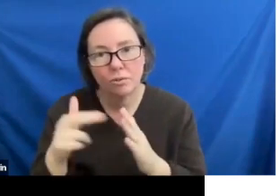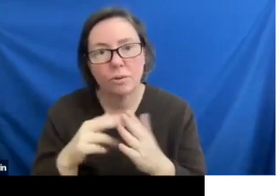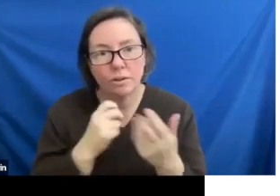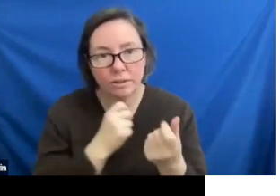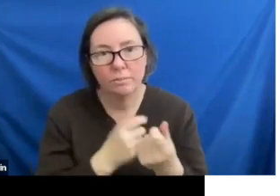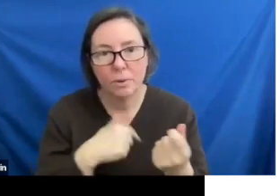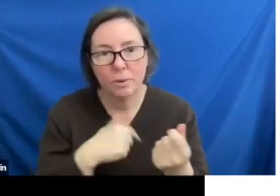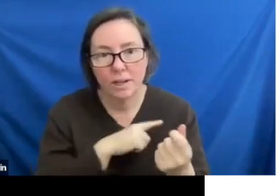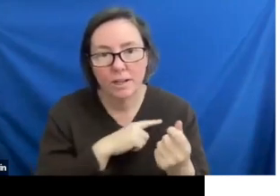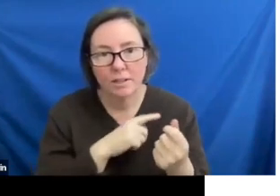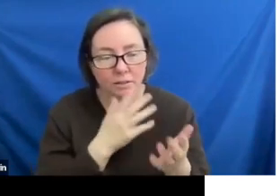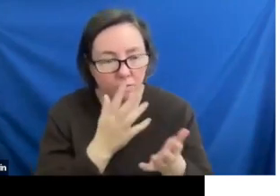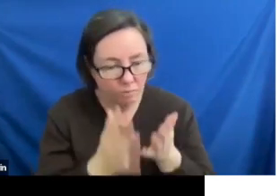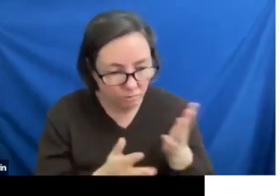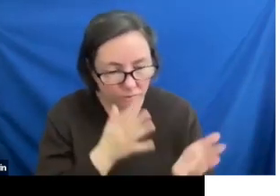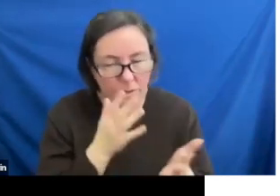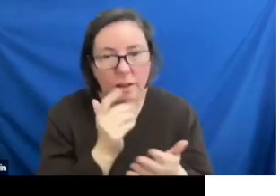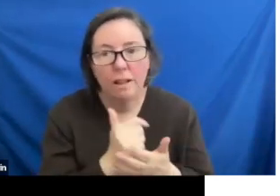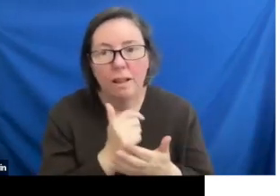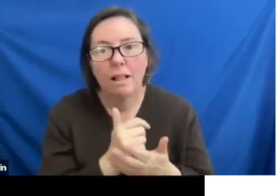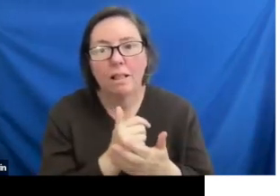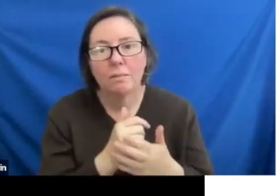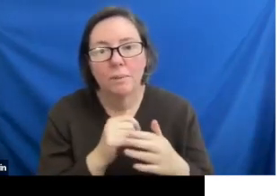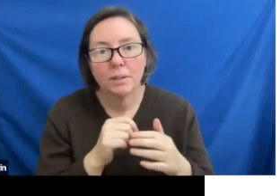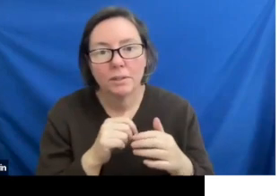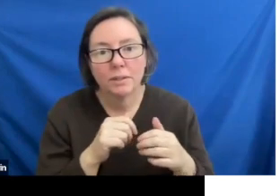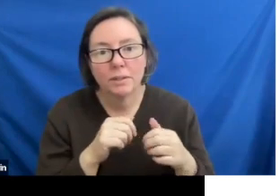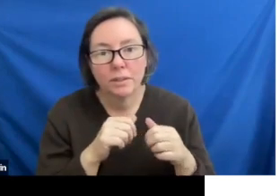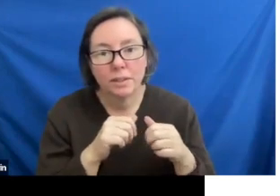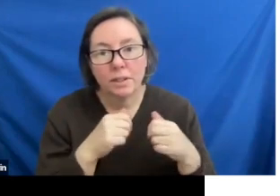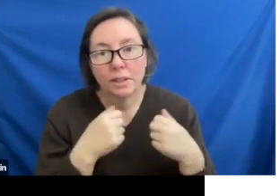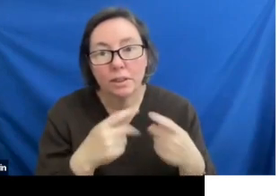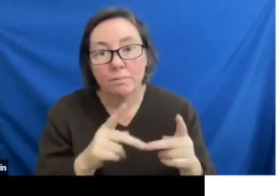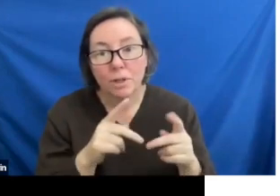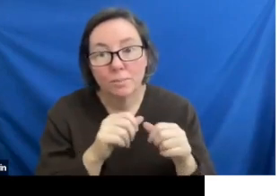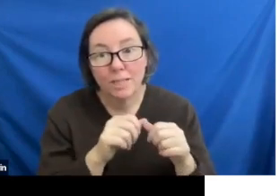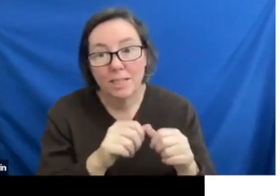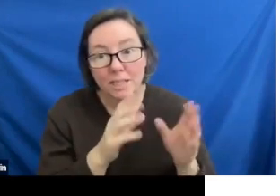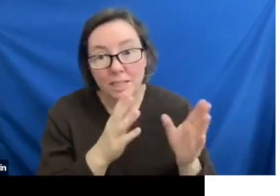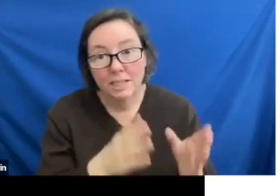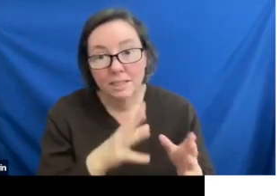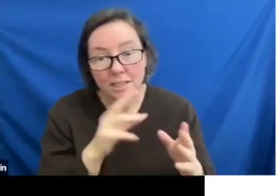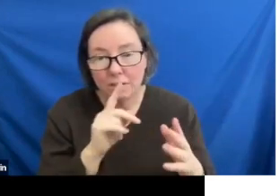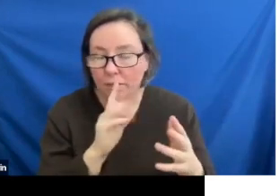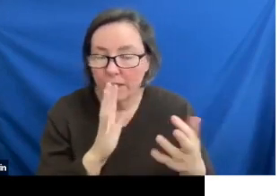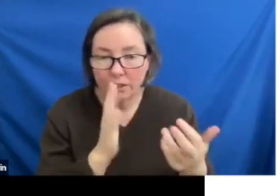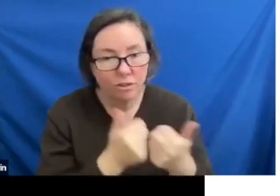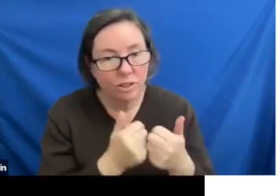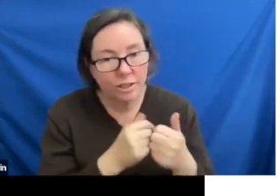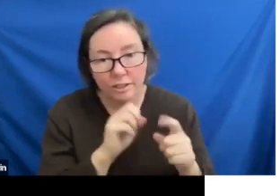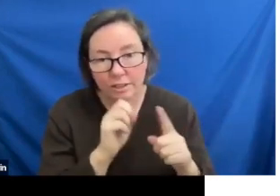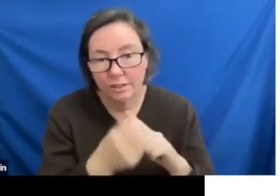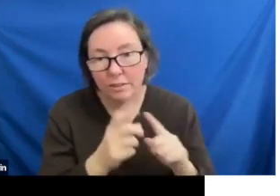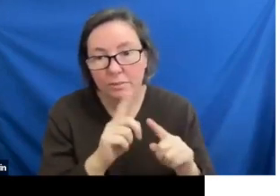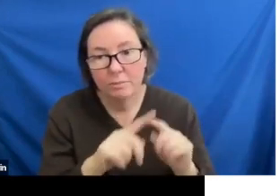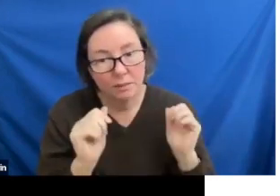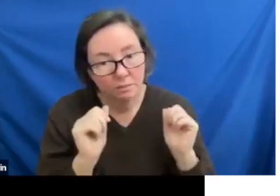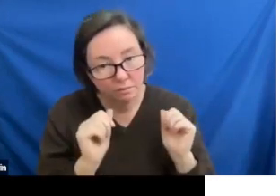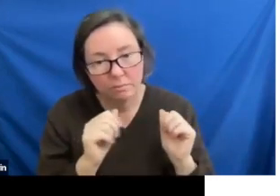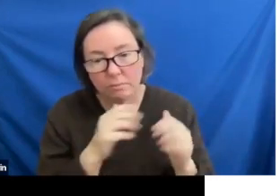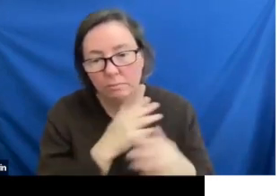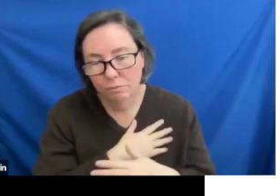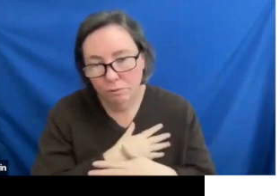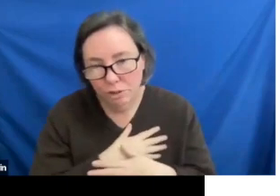we, as we helped out the permittees. And I know that was a really challenging situation, and just appreciate